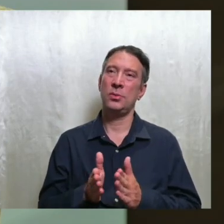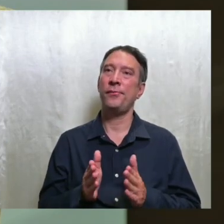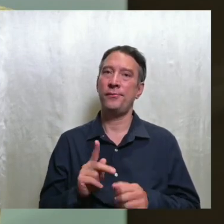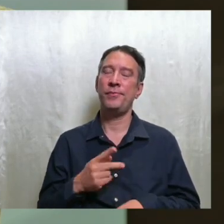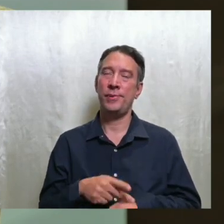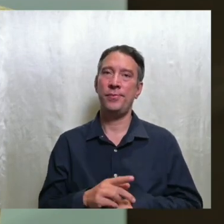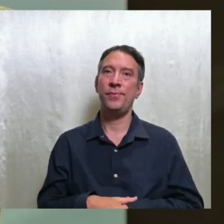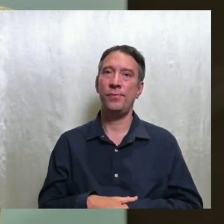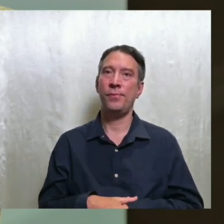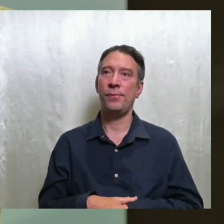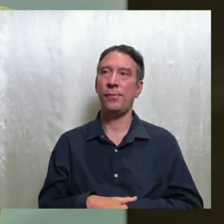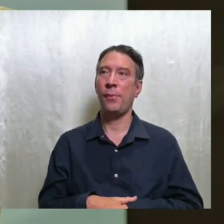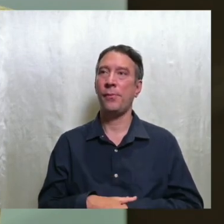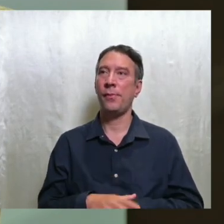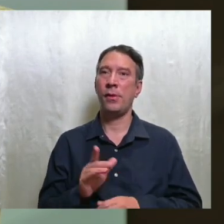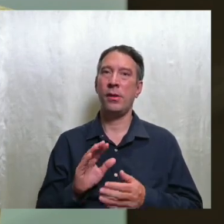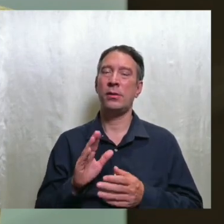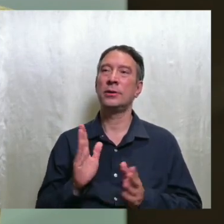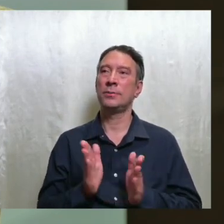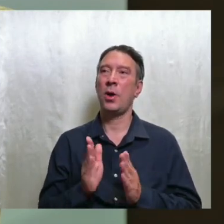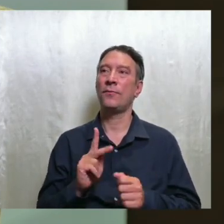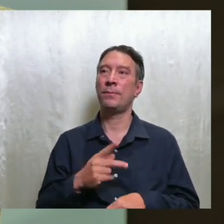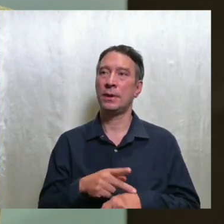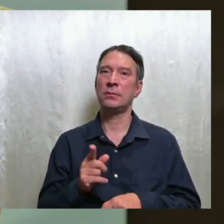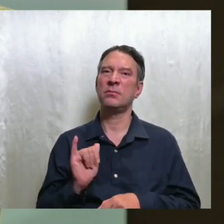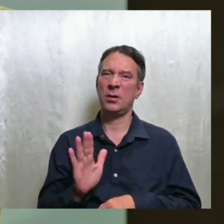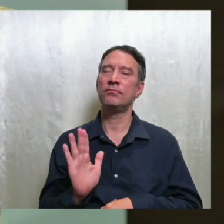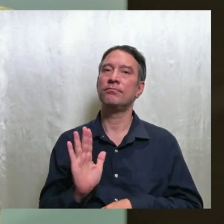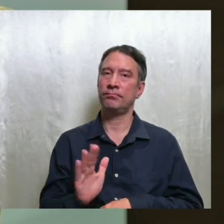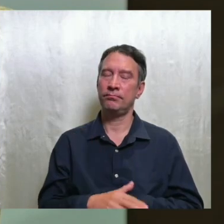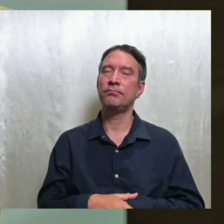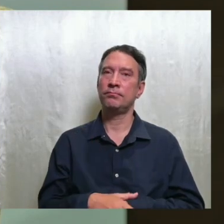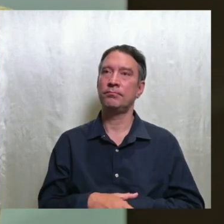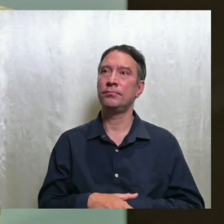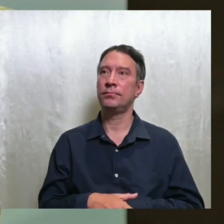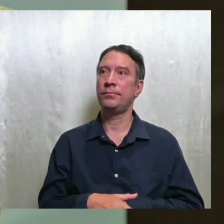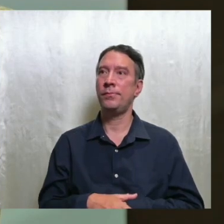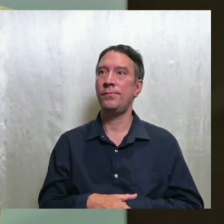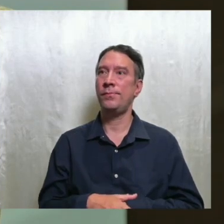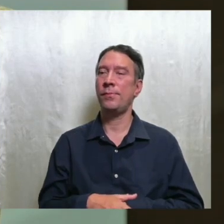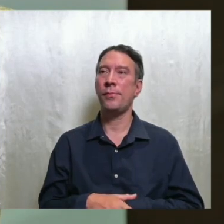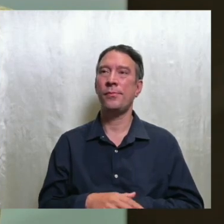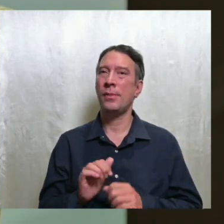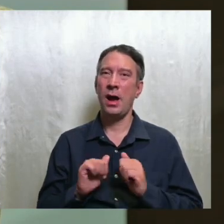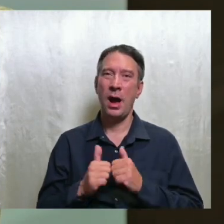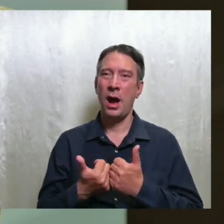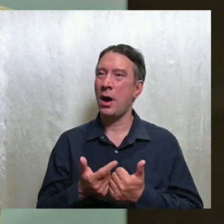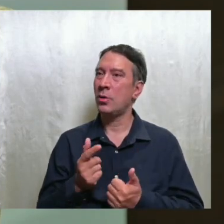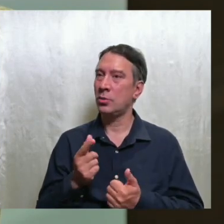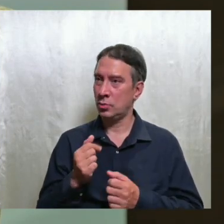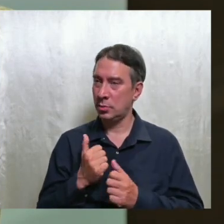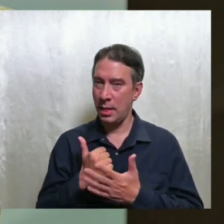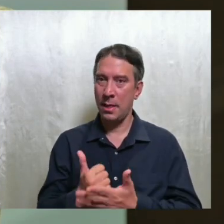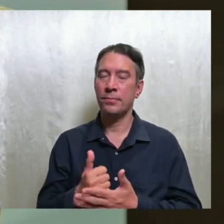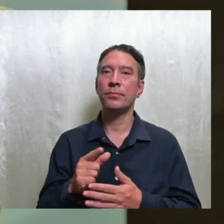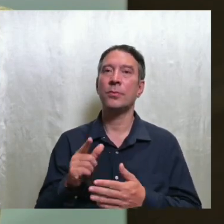up with strategies that will support the needs of the barangay and also support the local